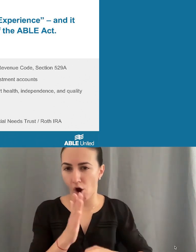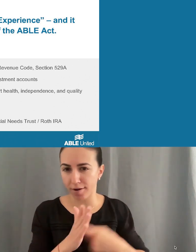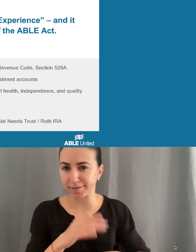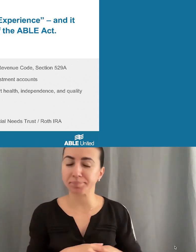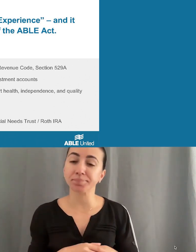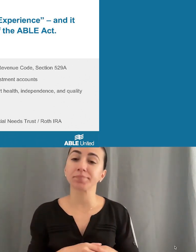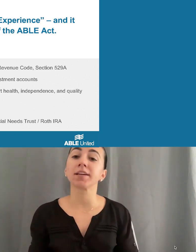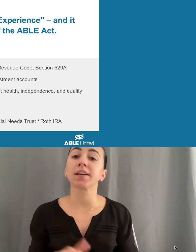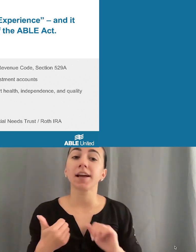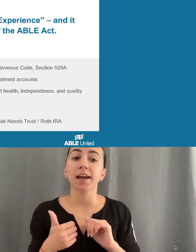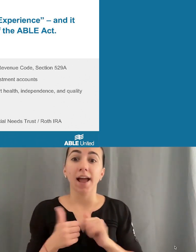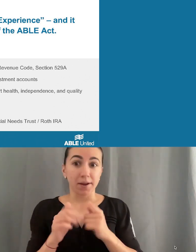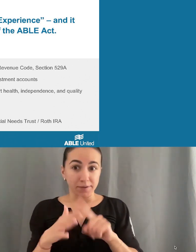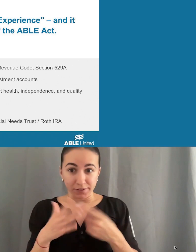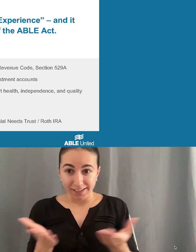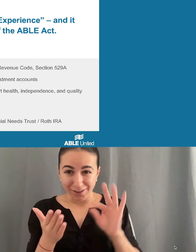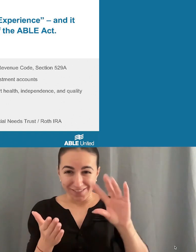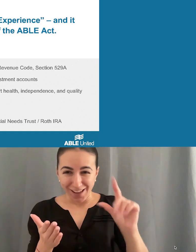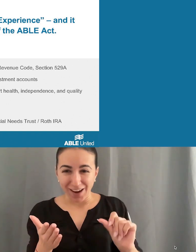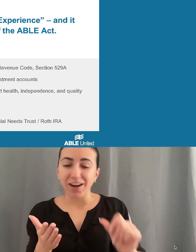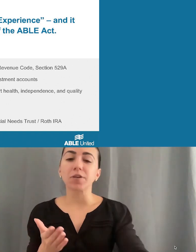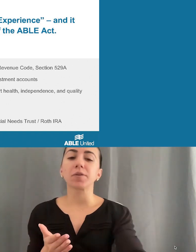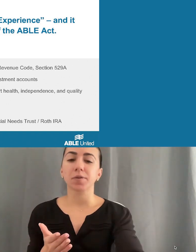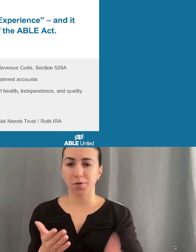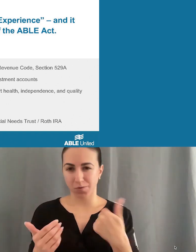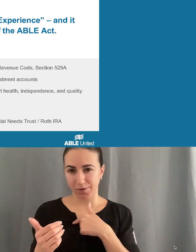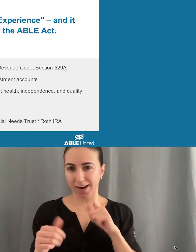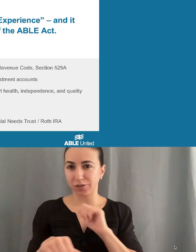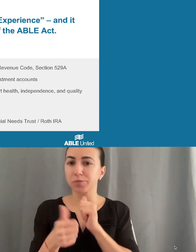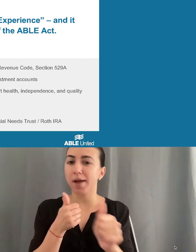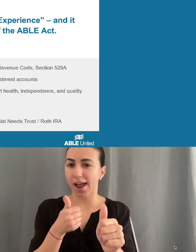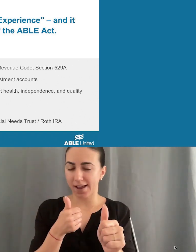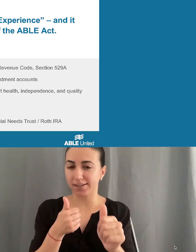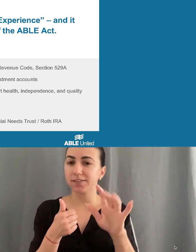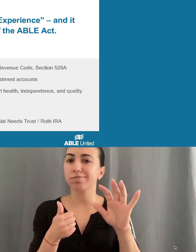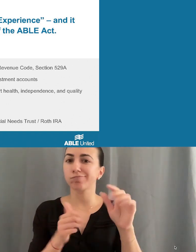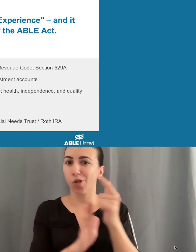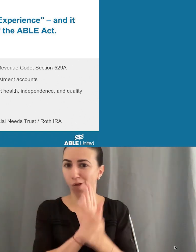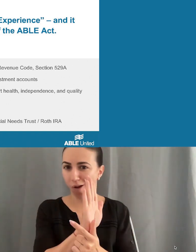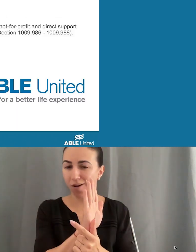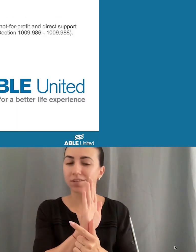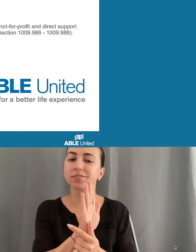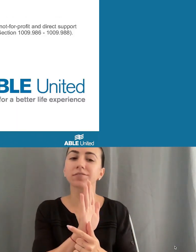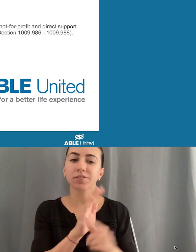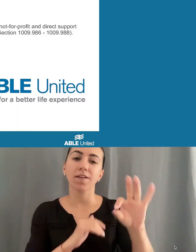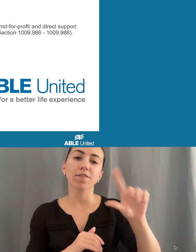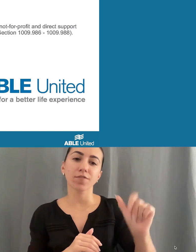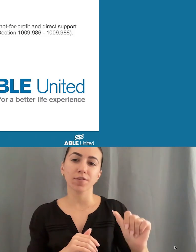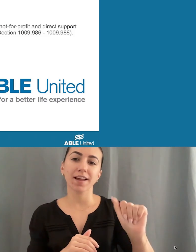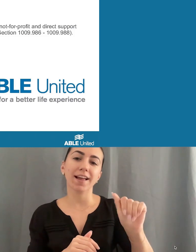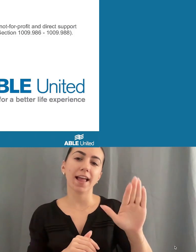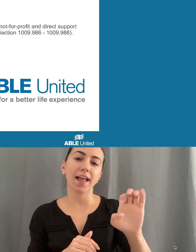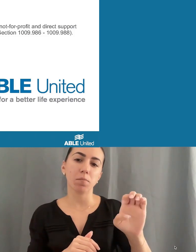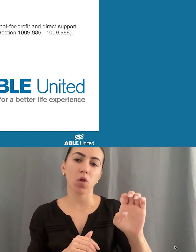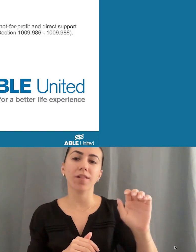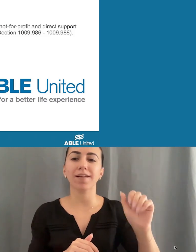we got started here in the state of Florida, Florida had to pass its own legislation, better known as the Florida ABLE